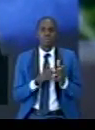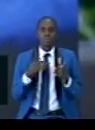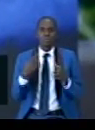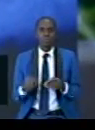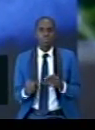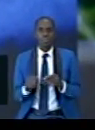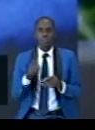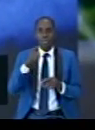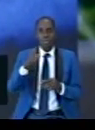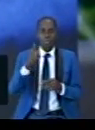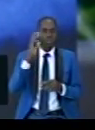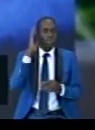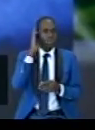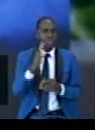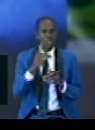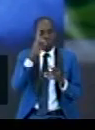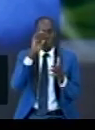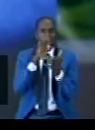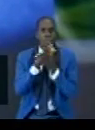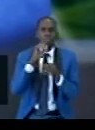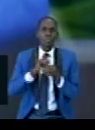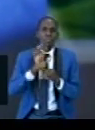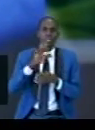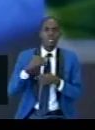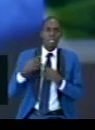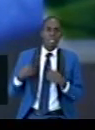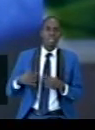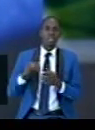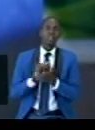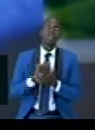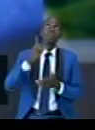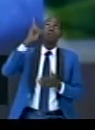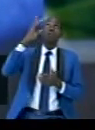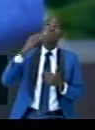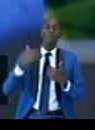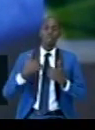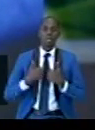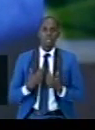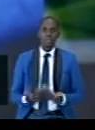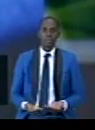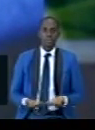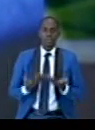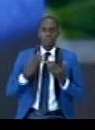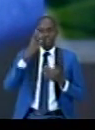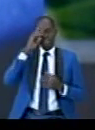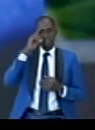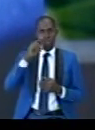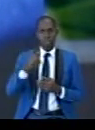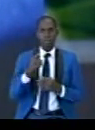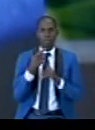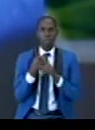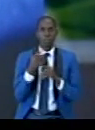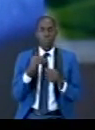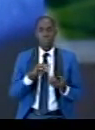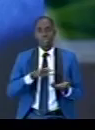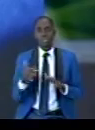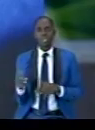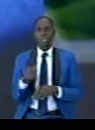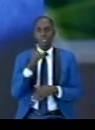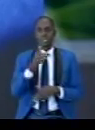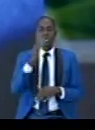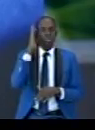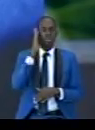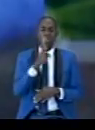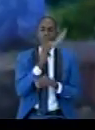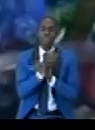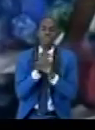shalt believe in thine heart that God has raised him from the dead, thou shalt be saved. Give me